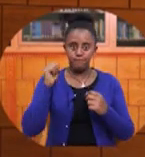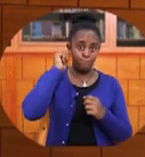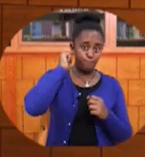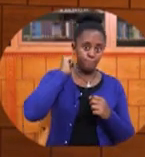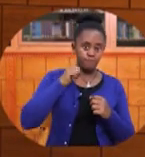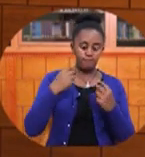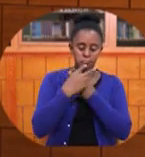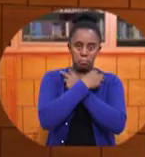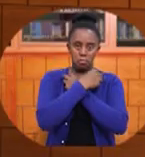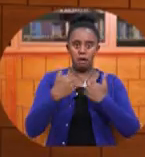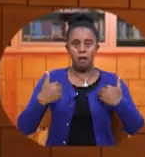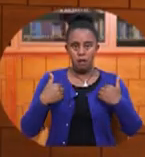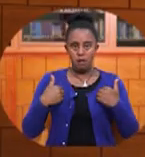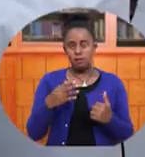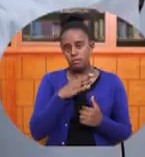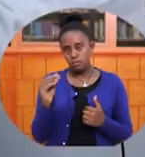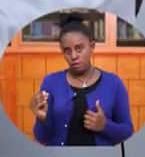invertebrate animal.